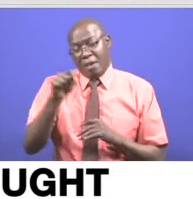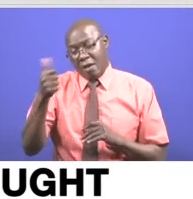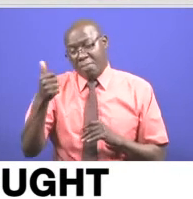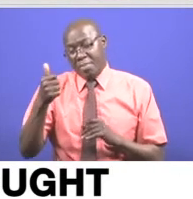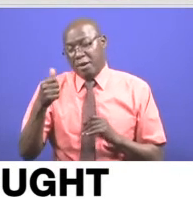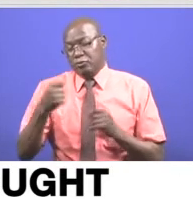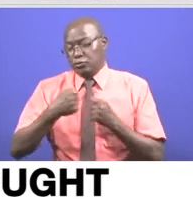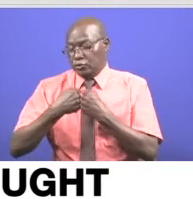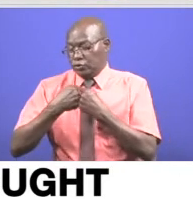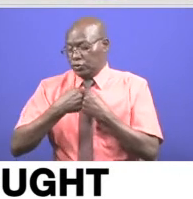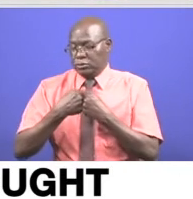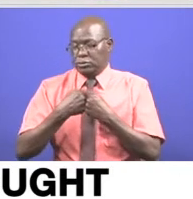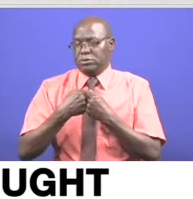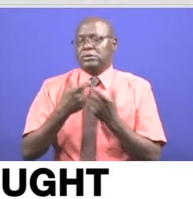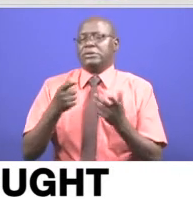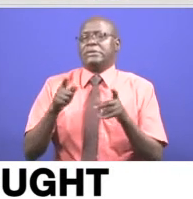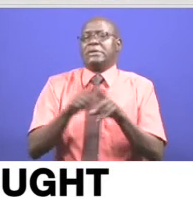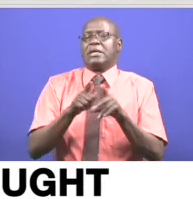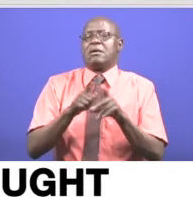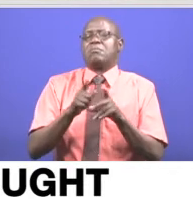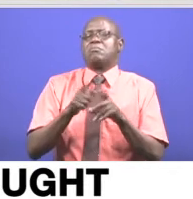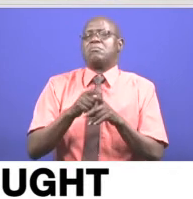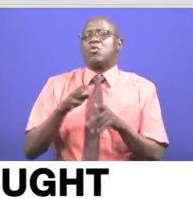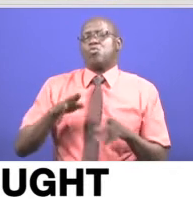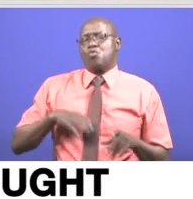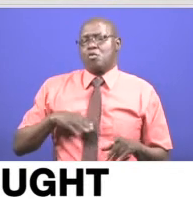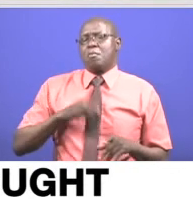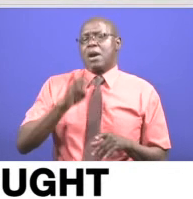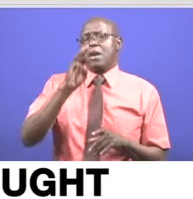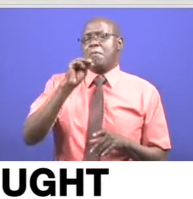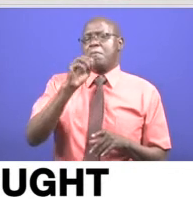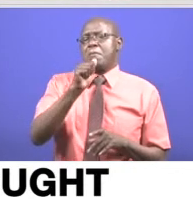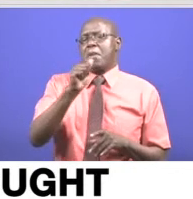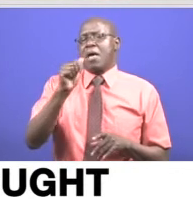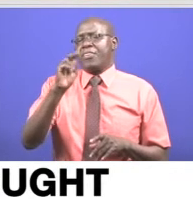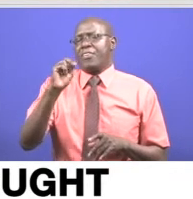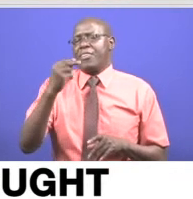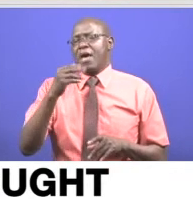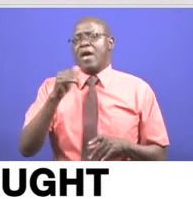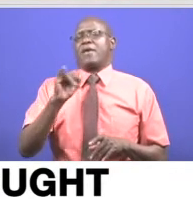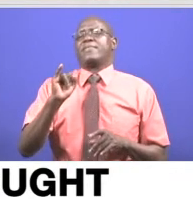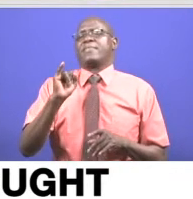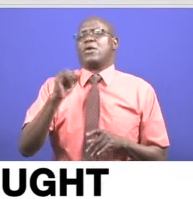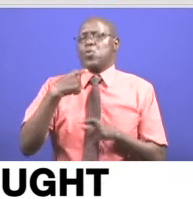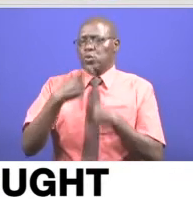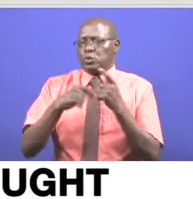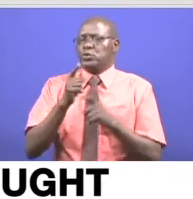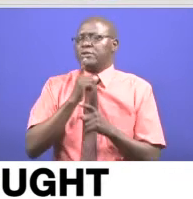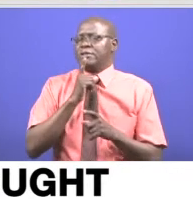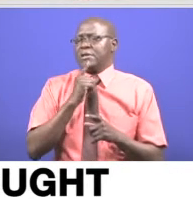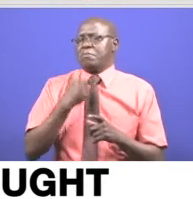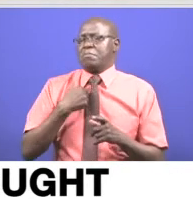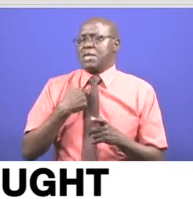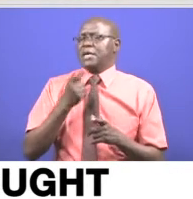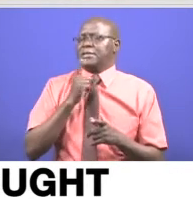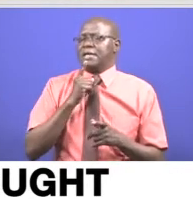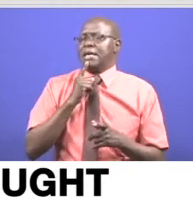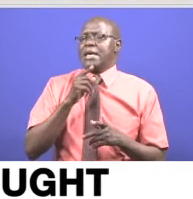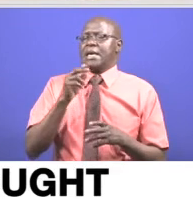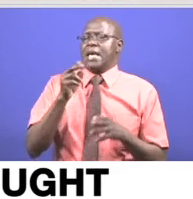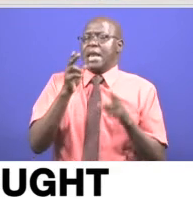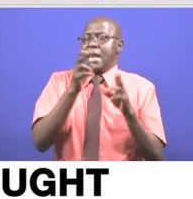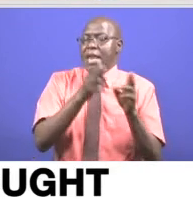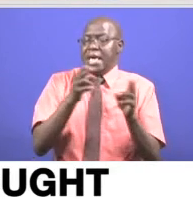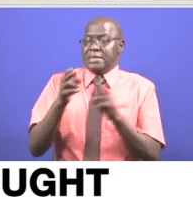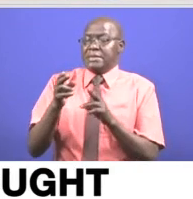what the late Professor Wangari Maathai kept on telling us. Mm-hmm. She said, and I quote her, "Nature is